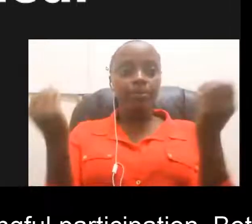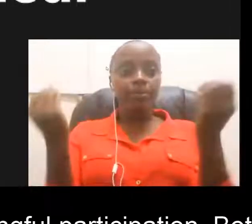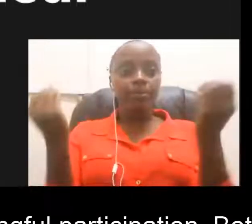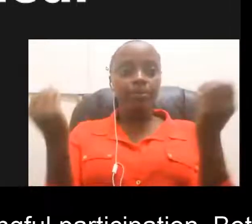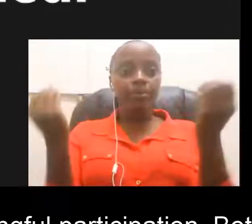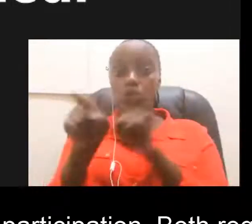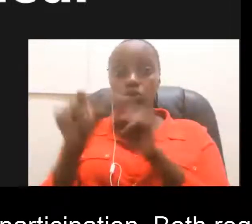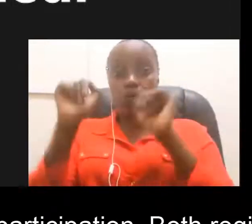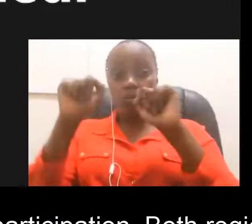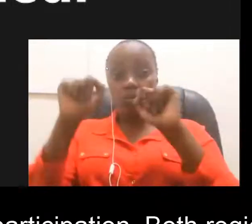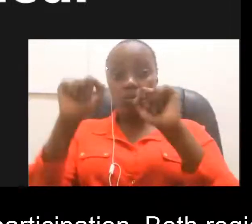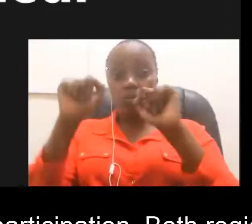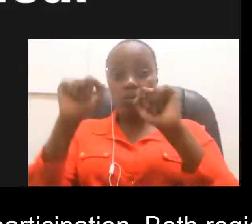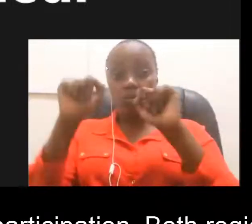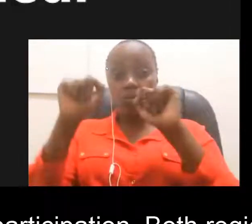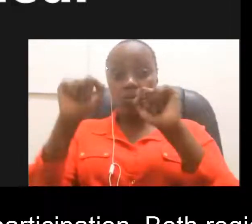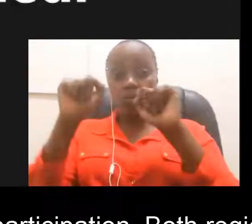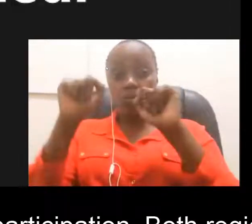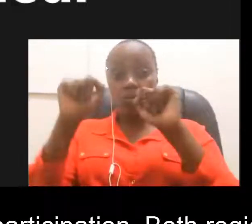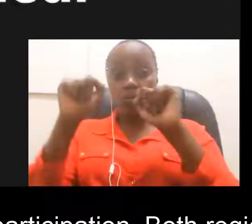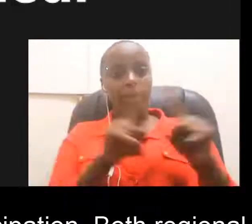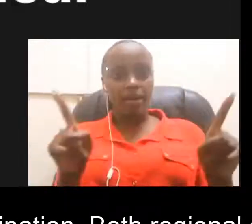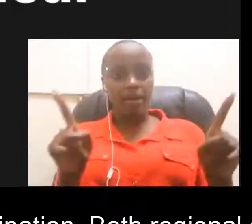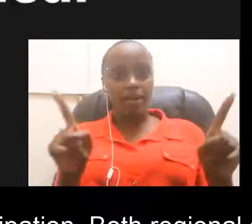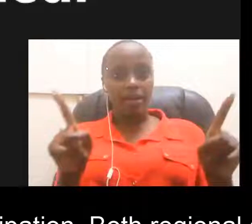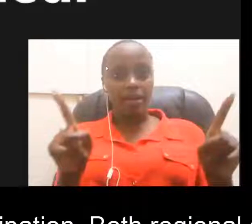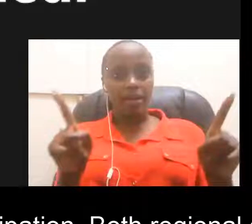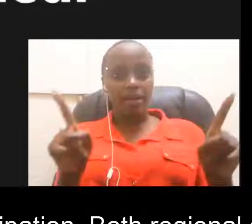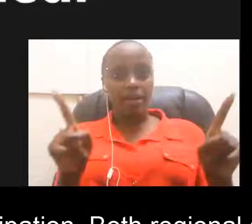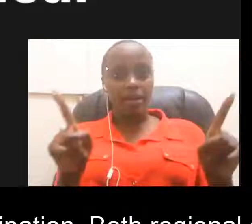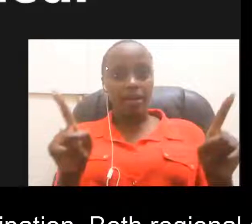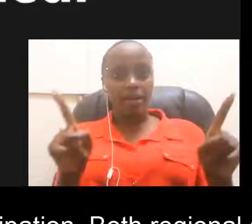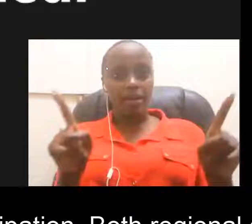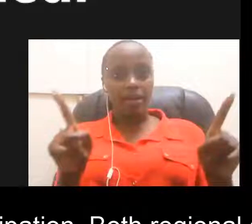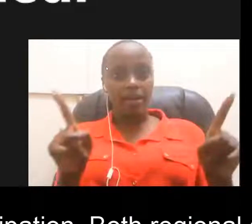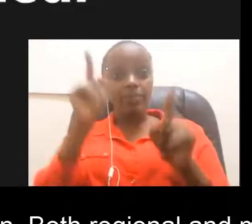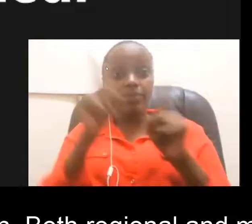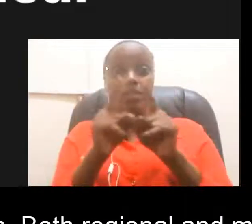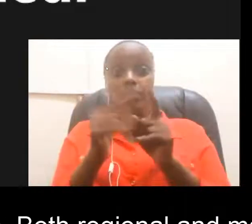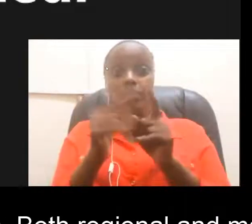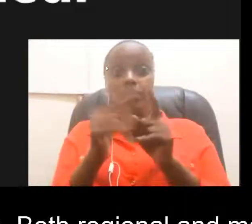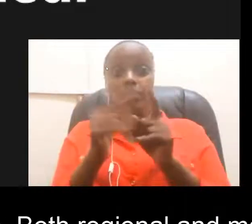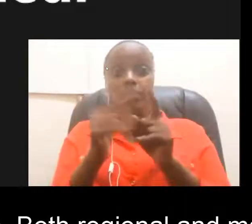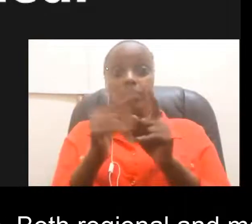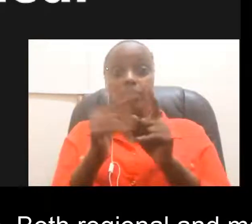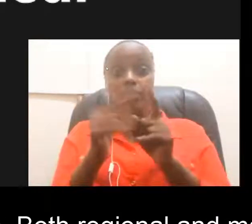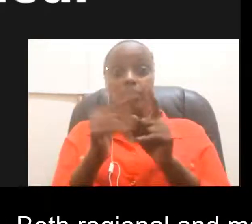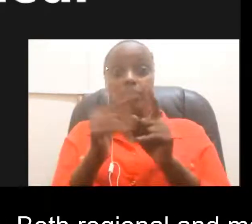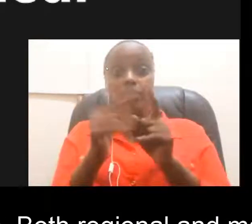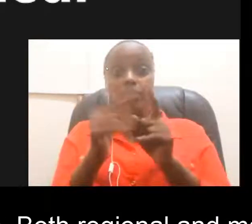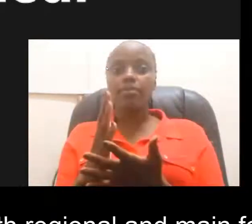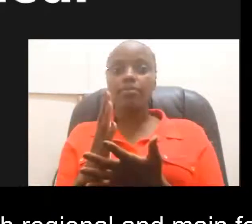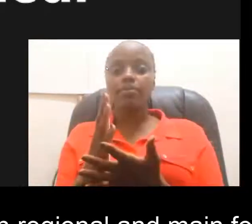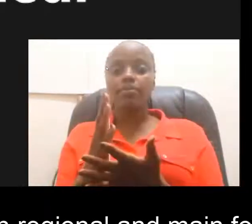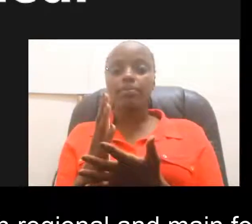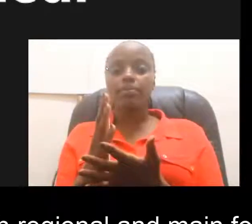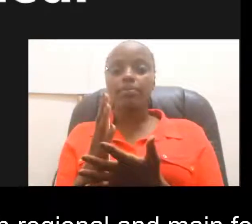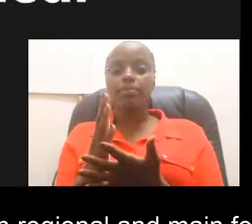be part of this. Remember that as the child sector, we also have that